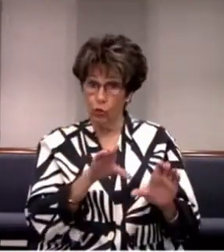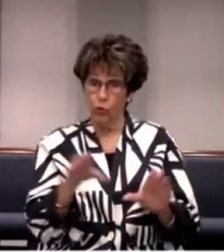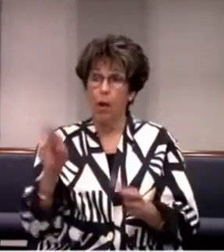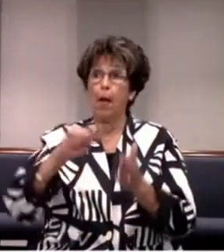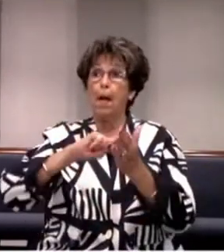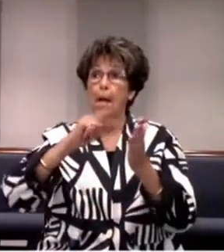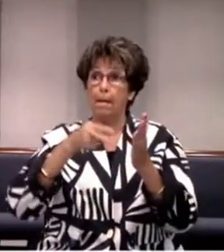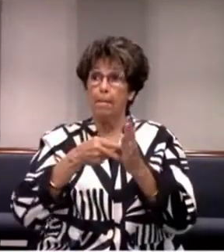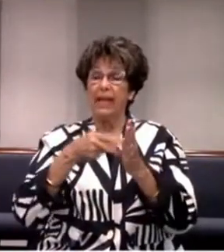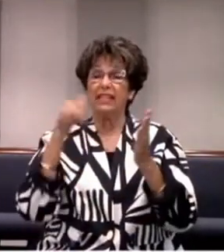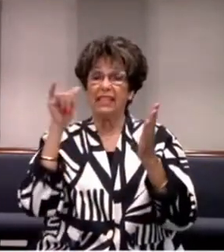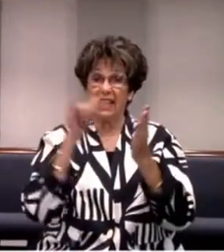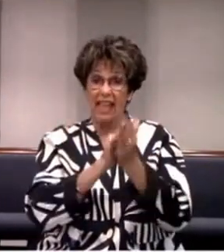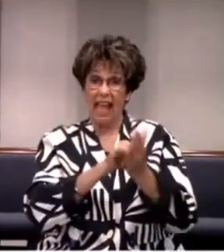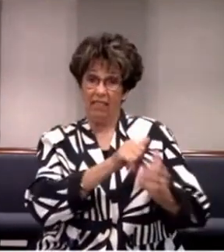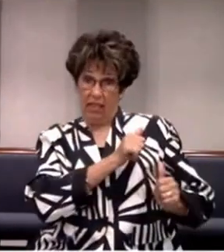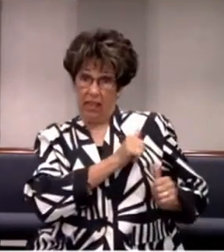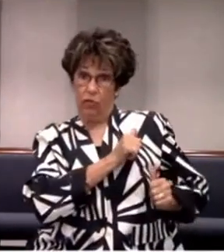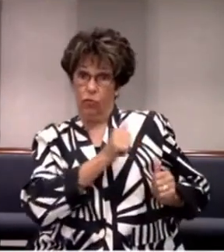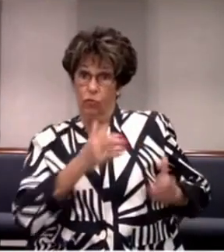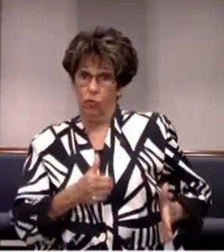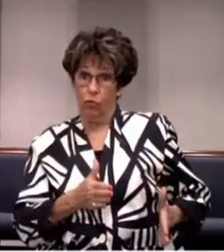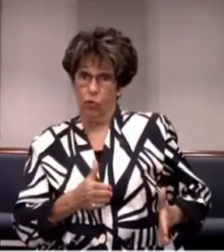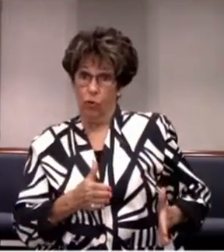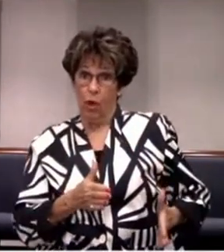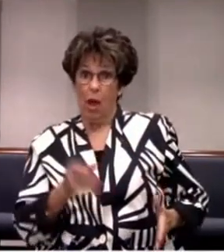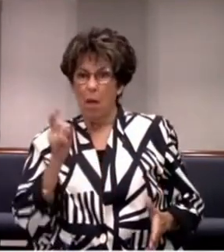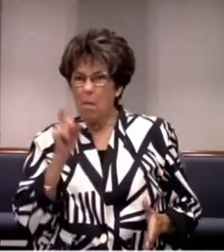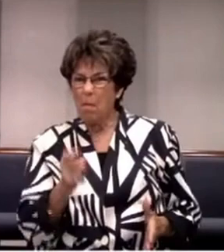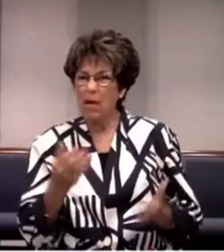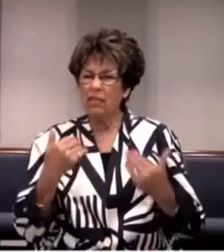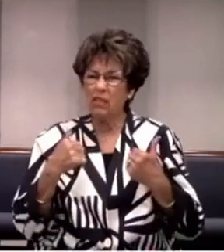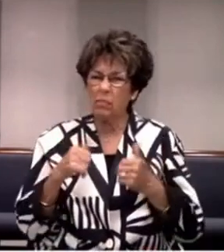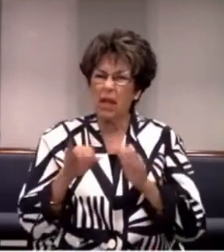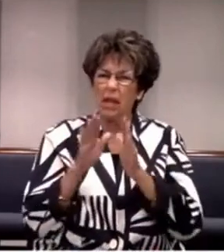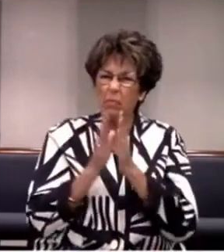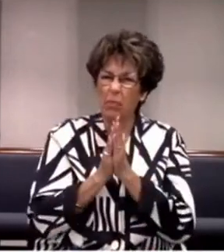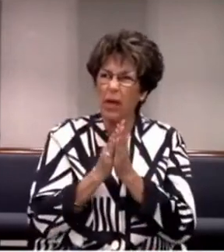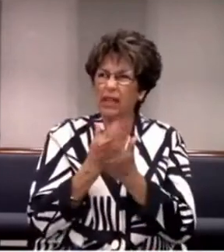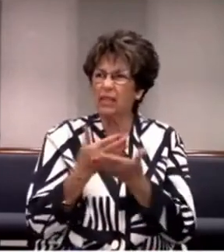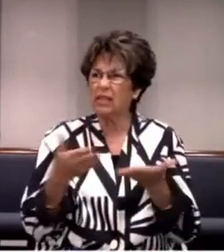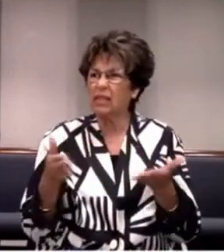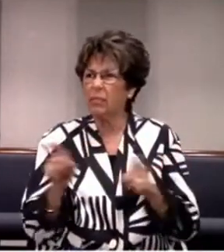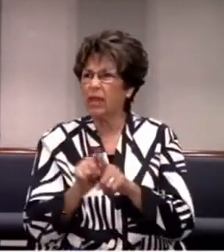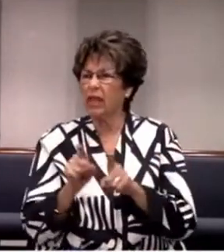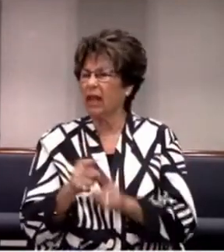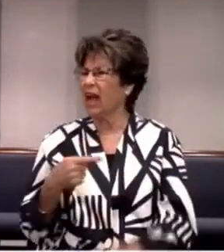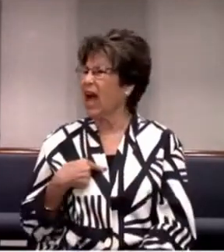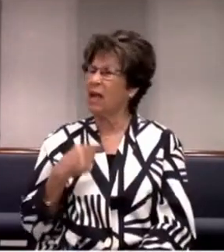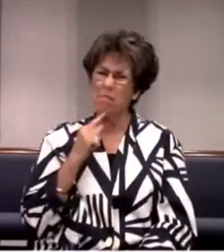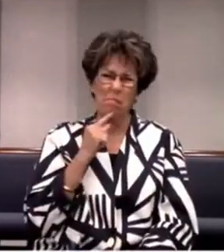that Cornelius must have been praying something like, "I must be missing something here."